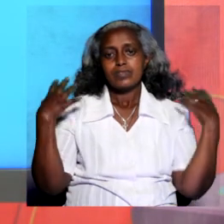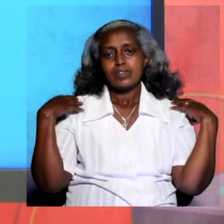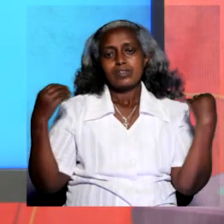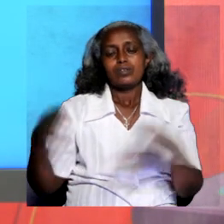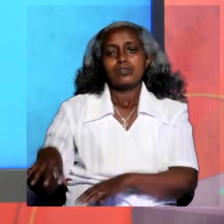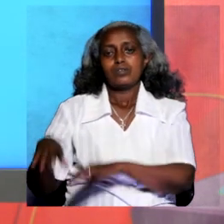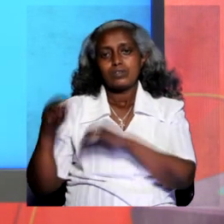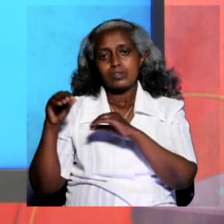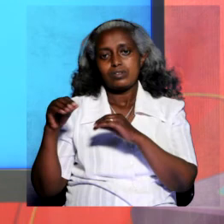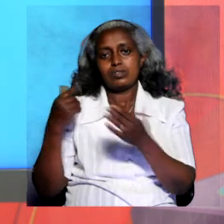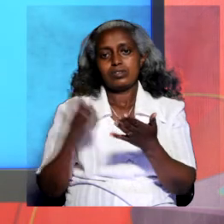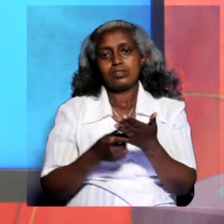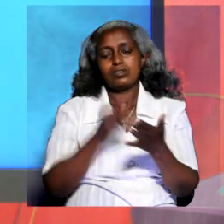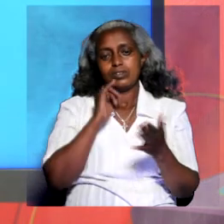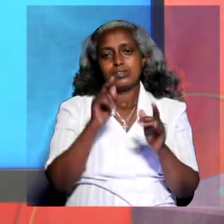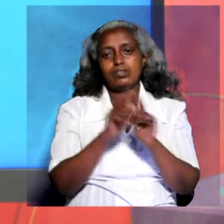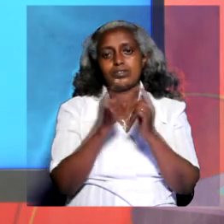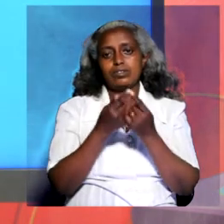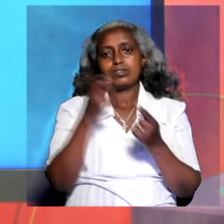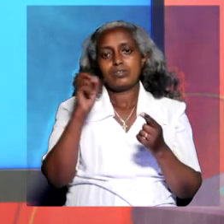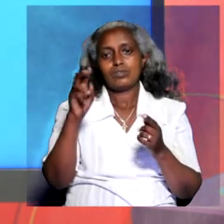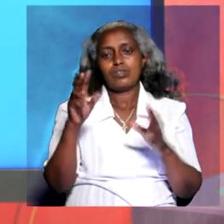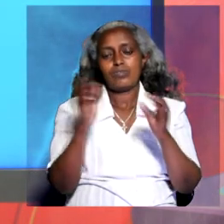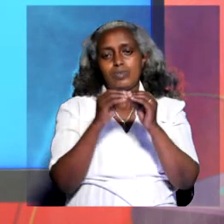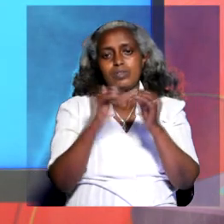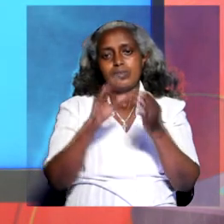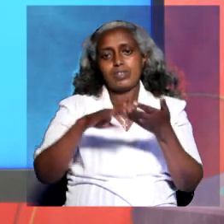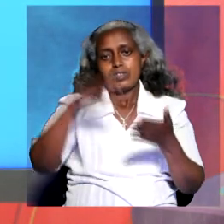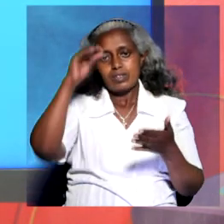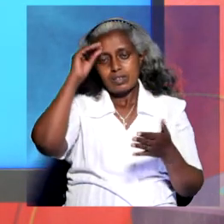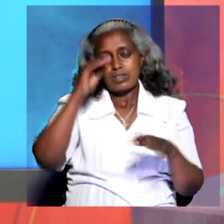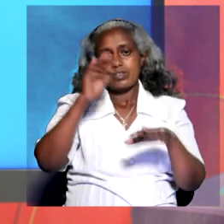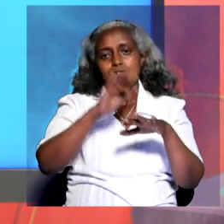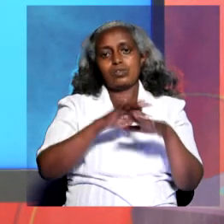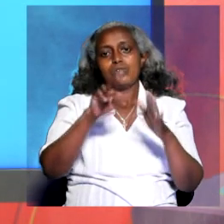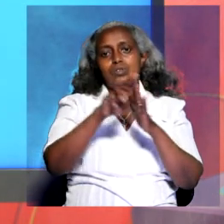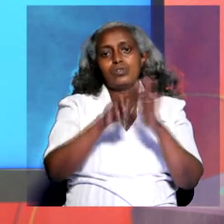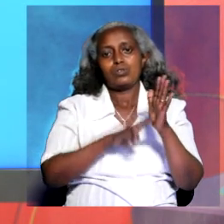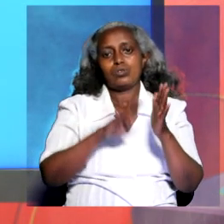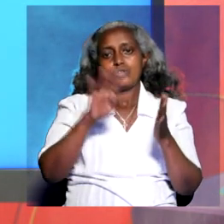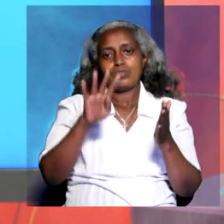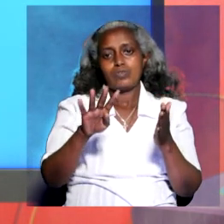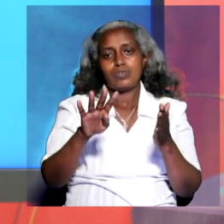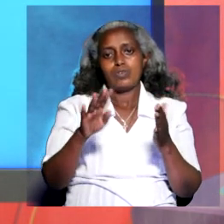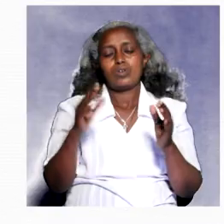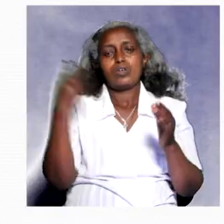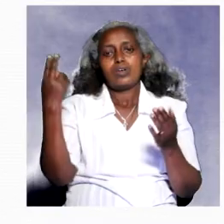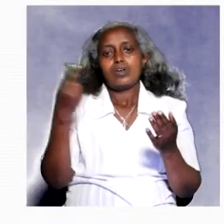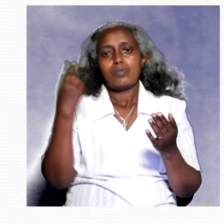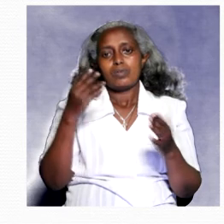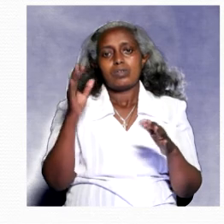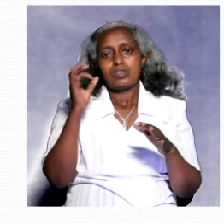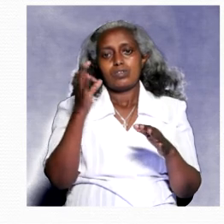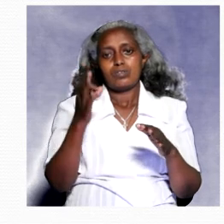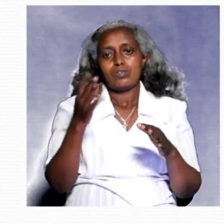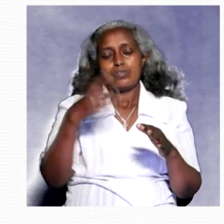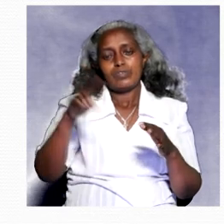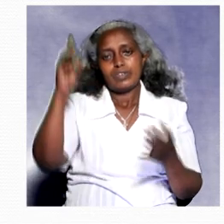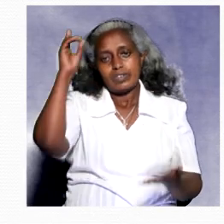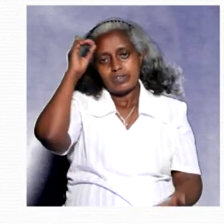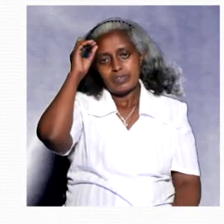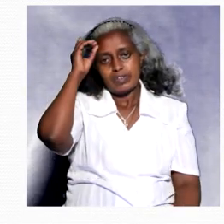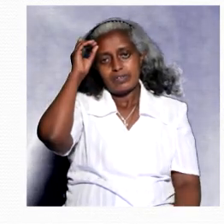Hello dear students, this is grade 12 mathematics lesson on unit 4, application of